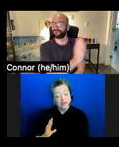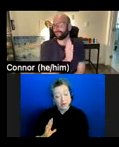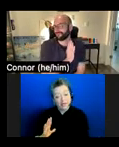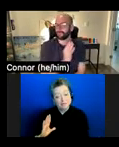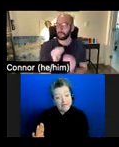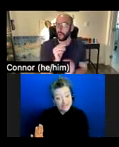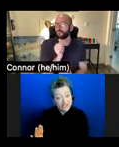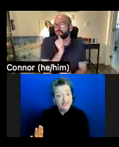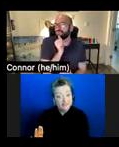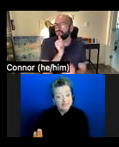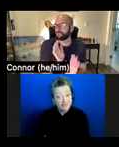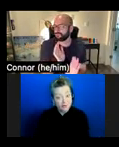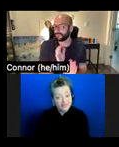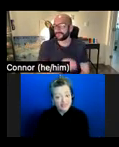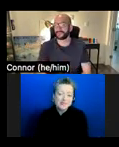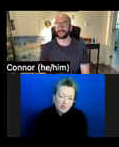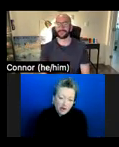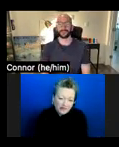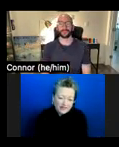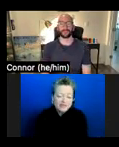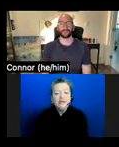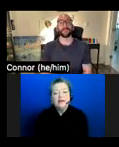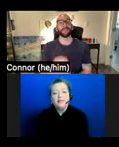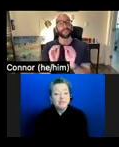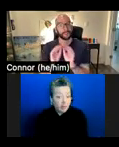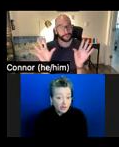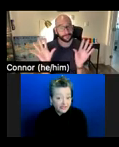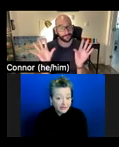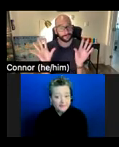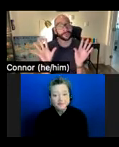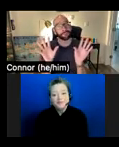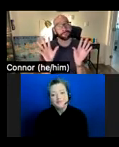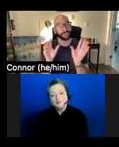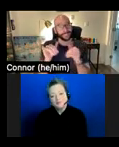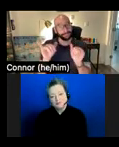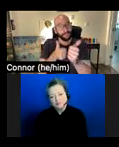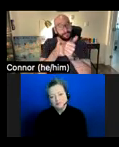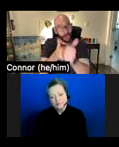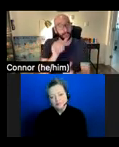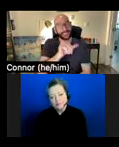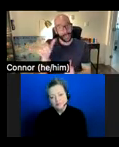send a direct message to that specific person. It's more private and it's more personal.